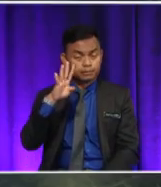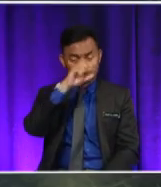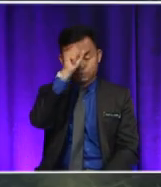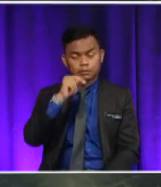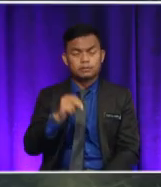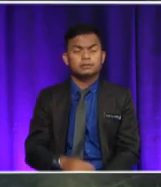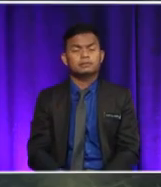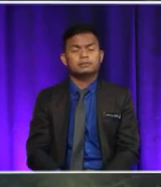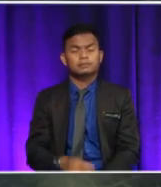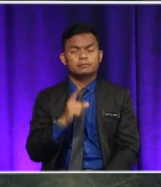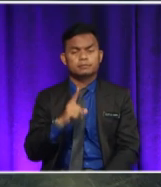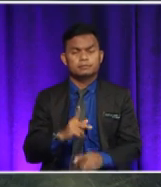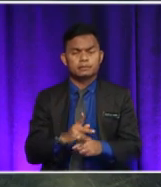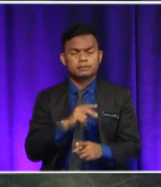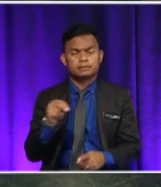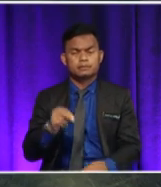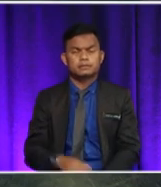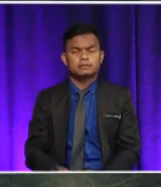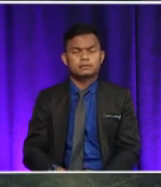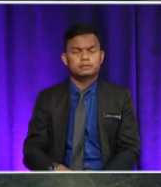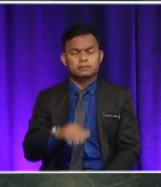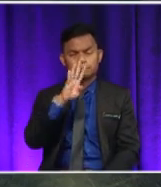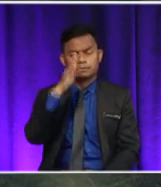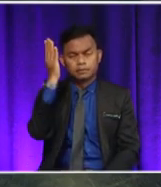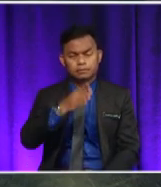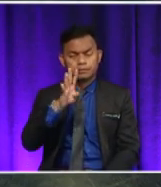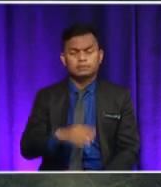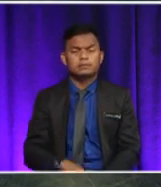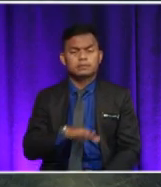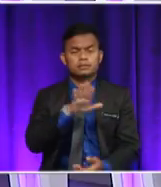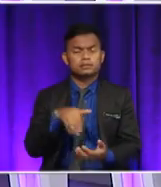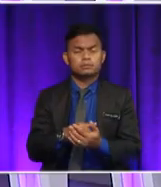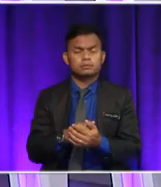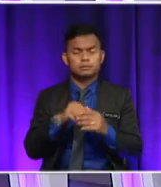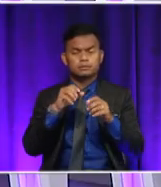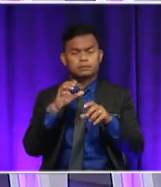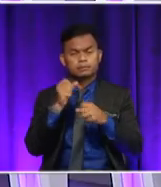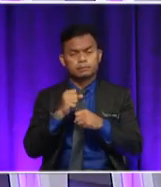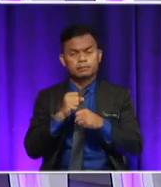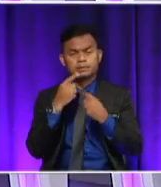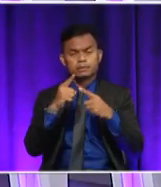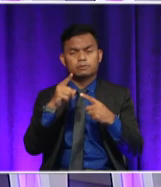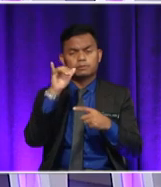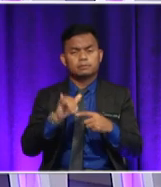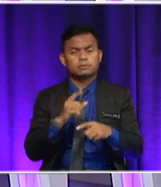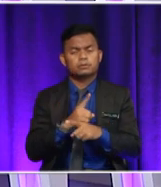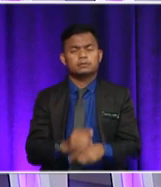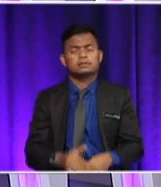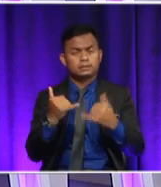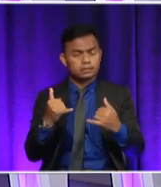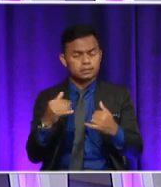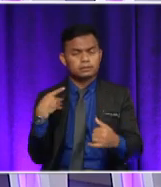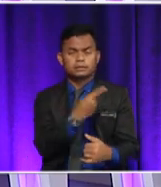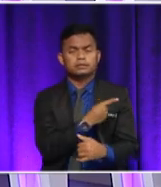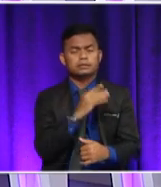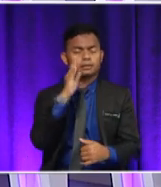it's definitely a 4/4. They managed to answer everything correctly. A 4/4. Fantastic. And now we're going to take a short break